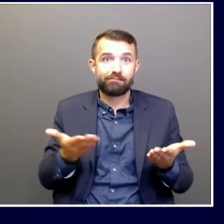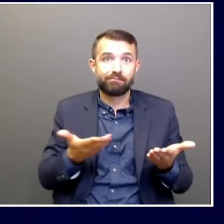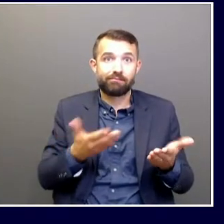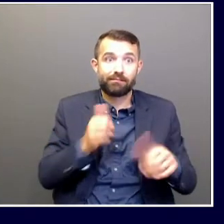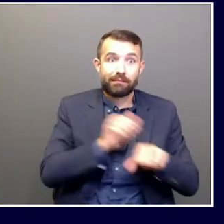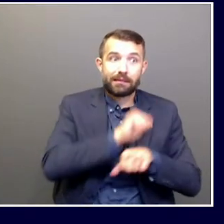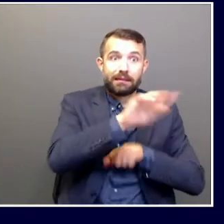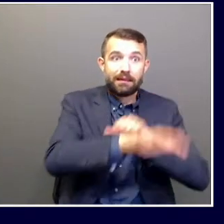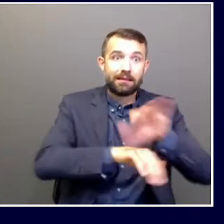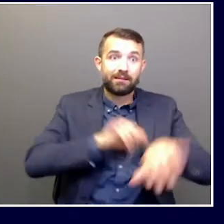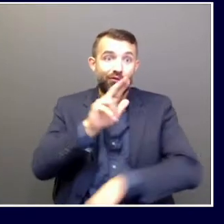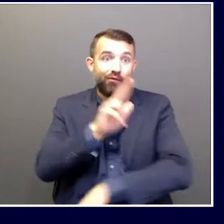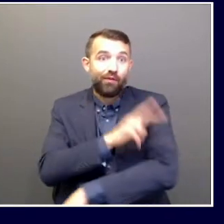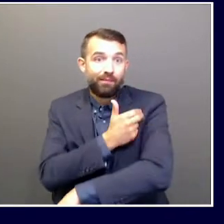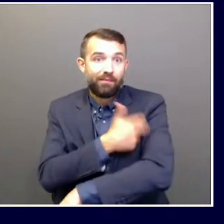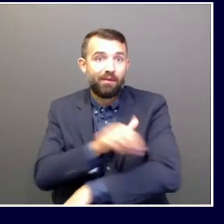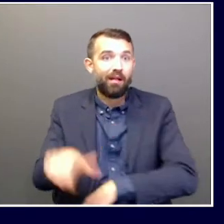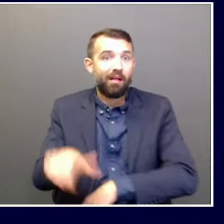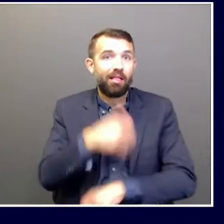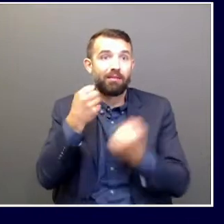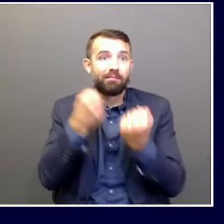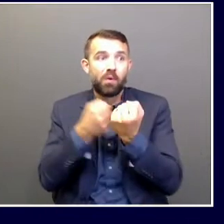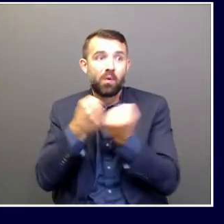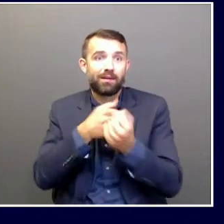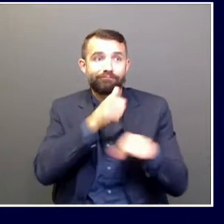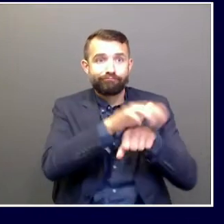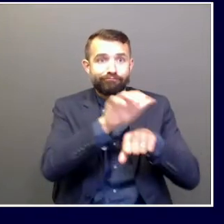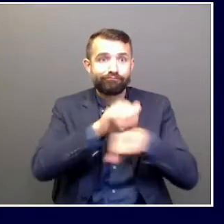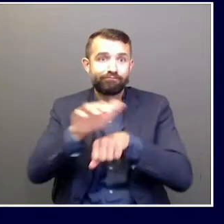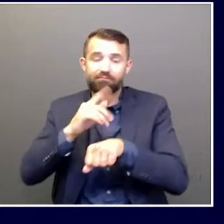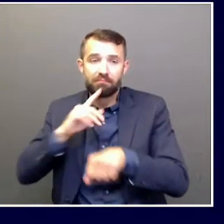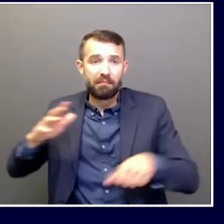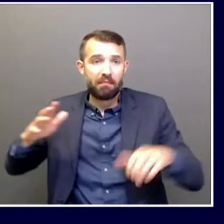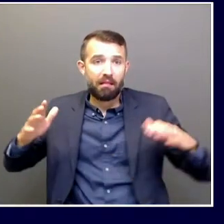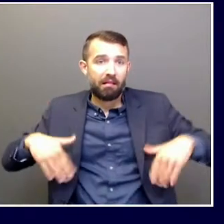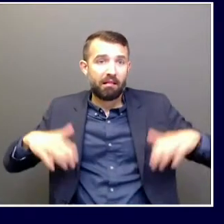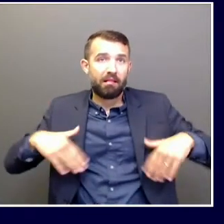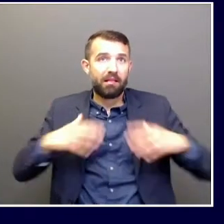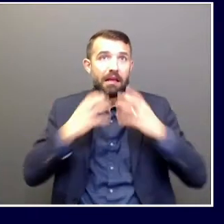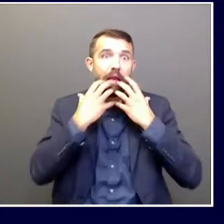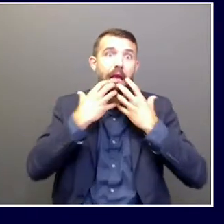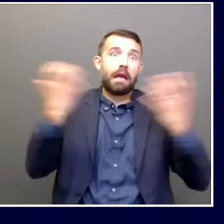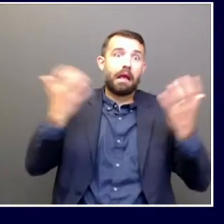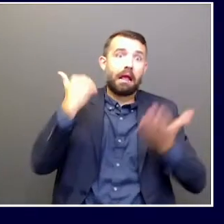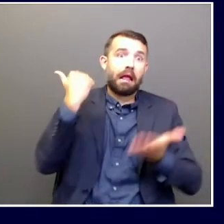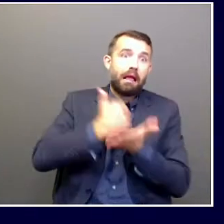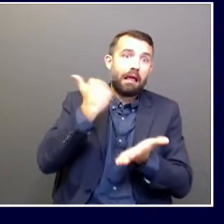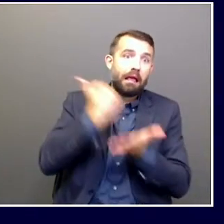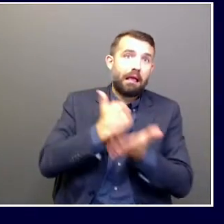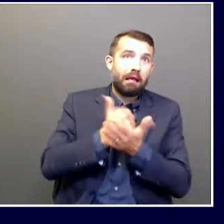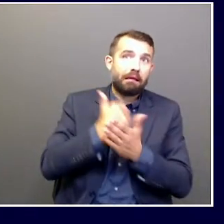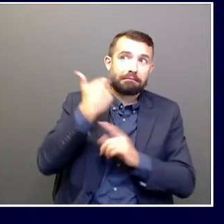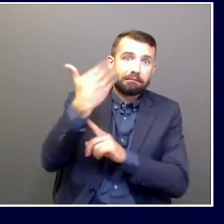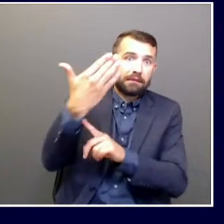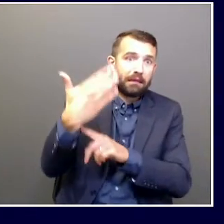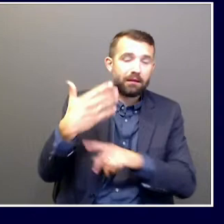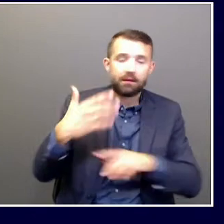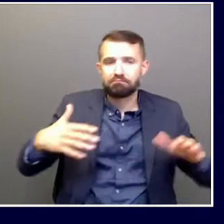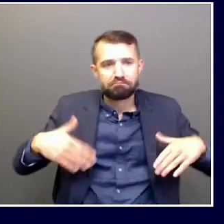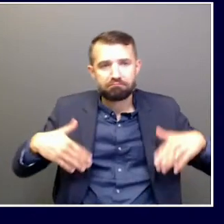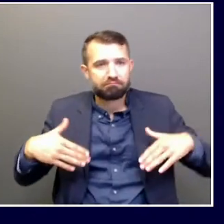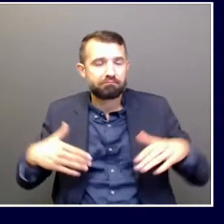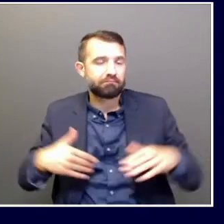moment are not at a phase where hospitals are saying that they need to trigger additional sites of care for their inpatients.